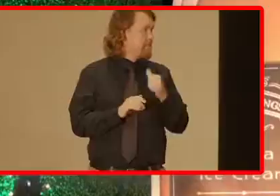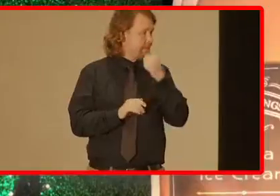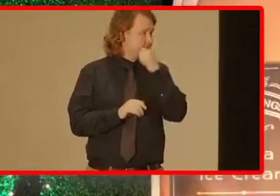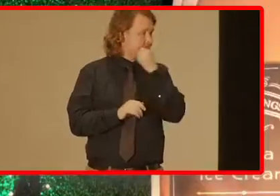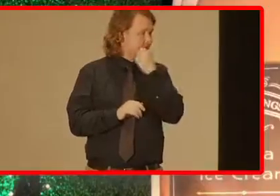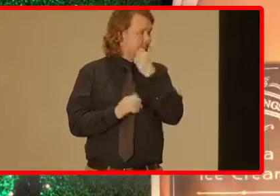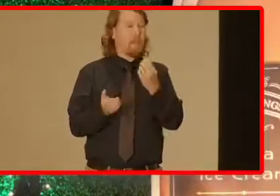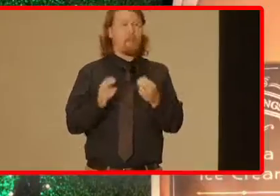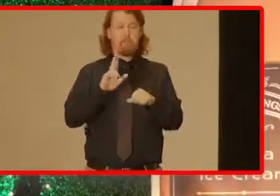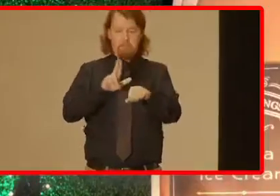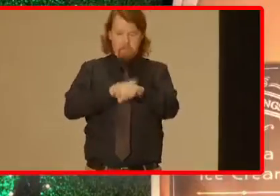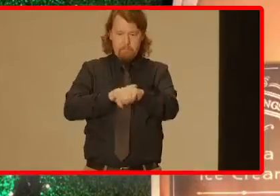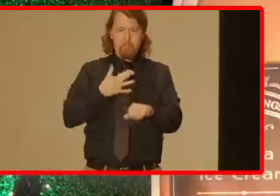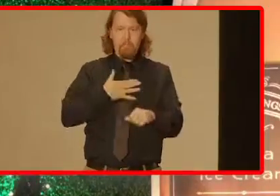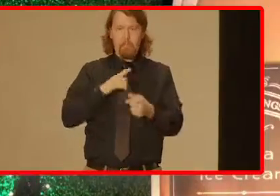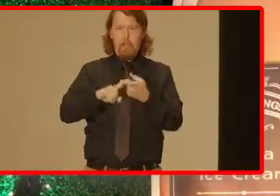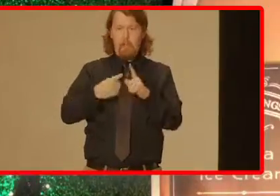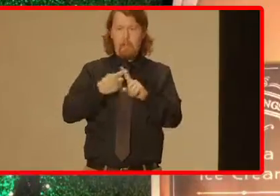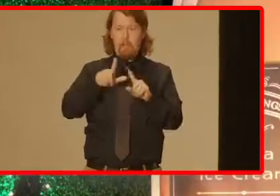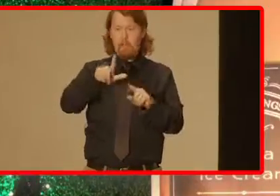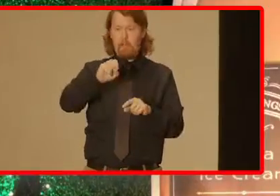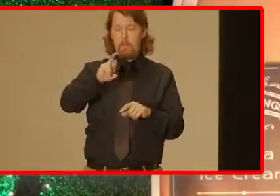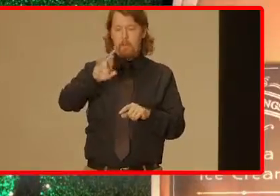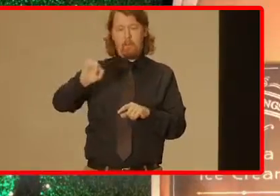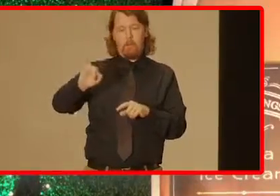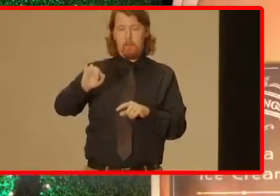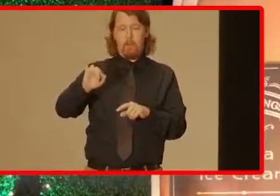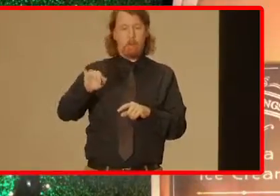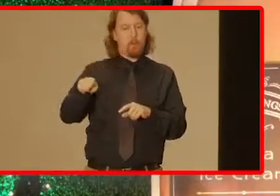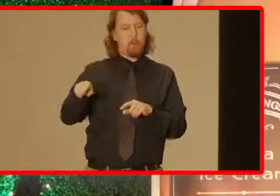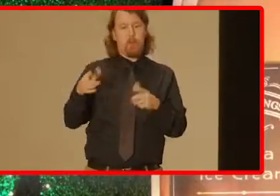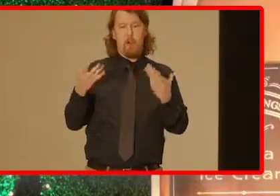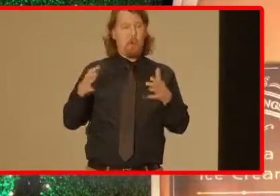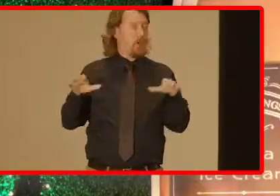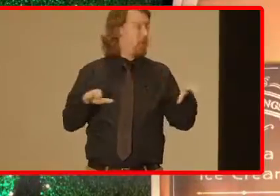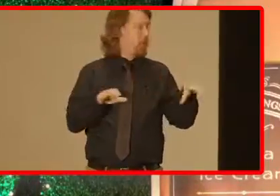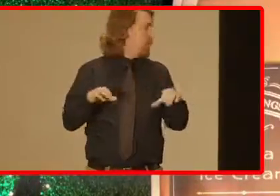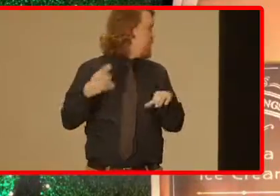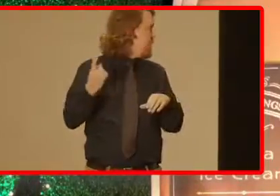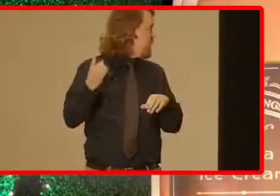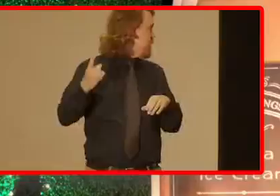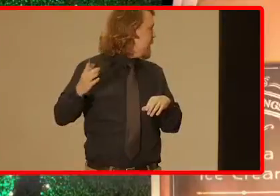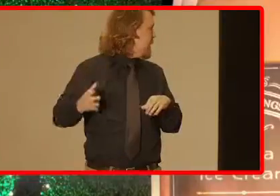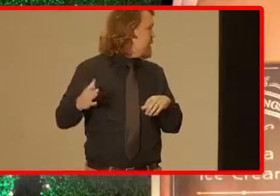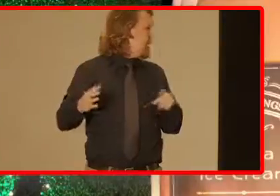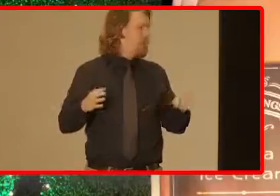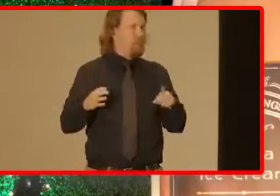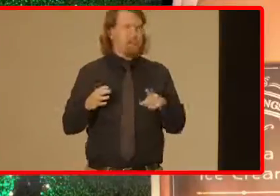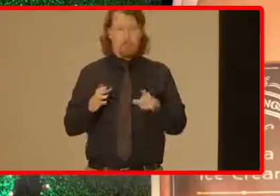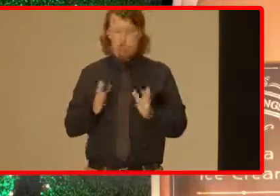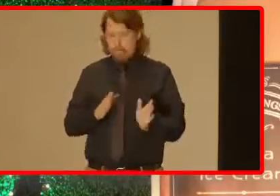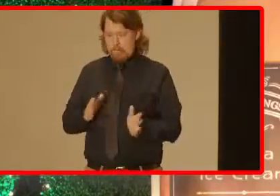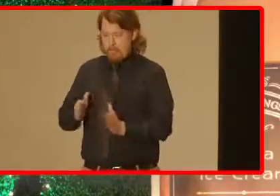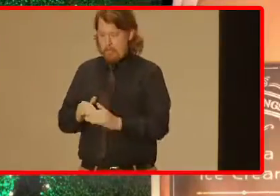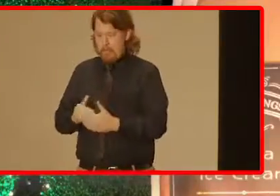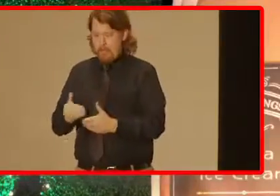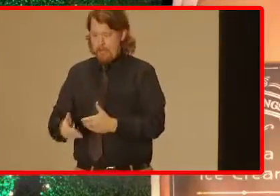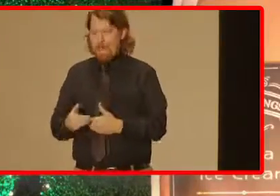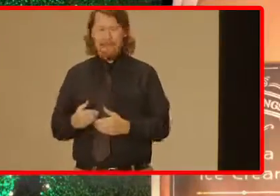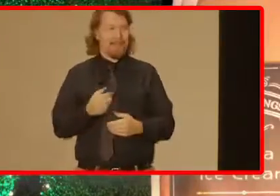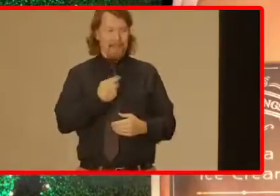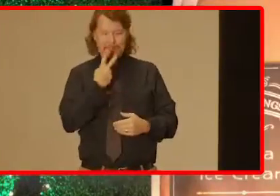And of course, my friend Lori, who's already doing something on the side there. She's always ahead of us. It's wonderful to see